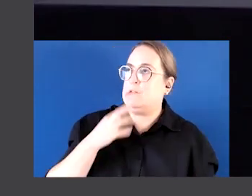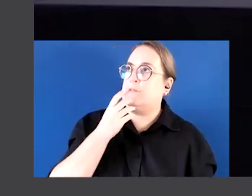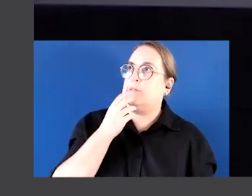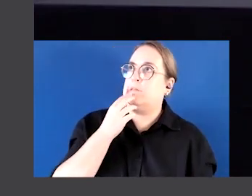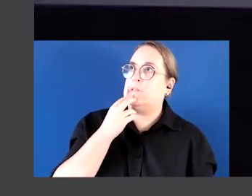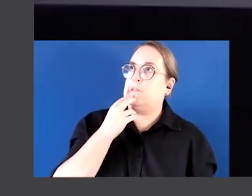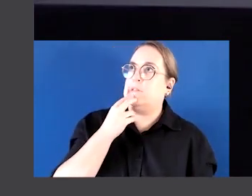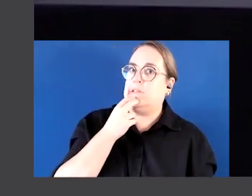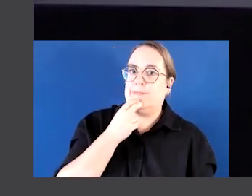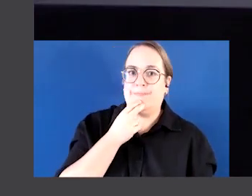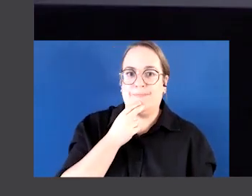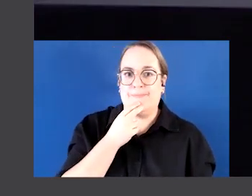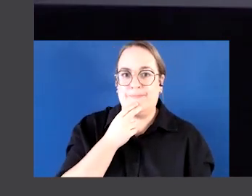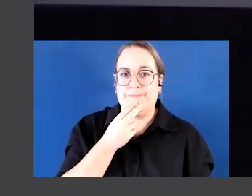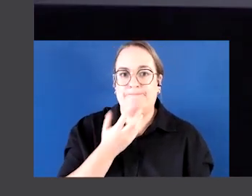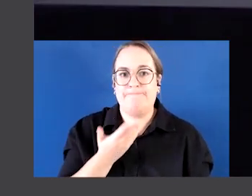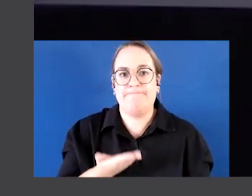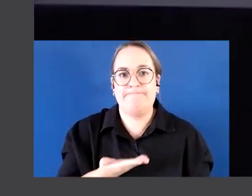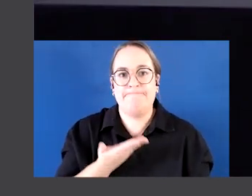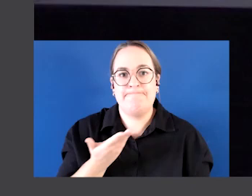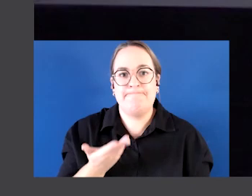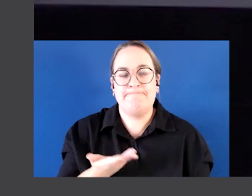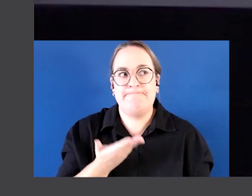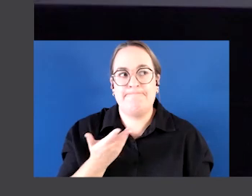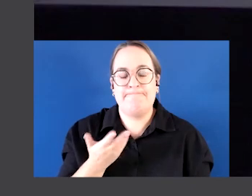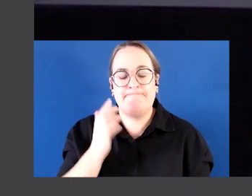It's a tough one. It's an interesting one.